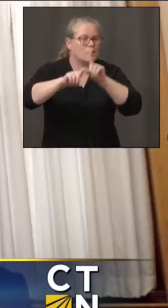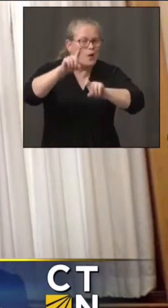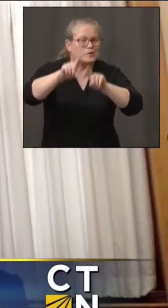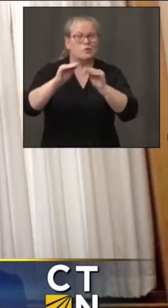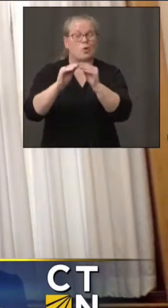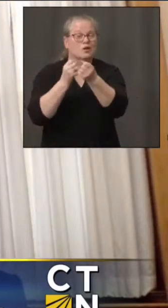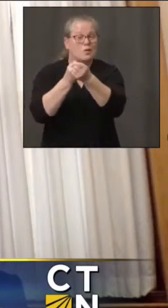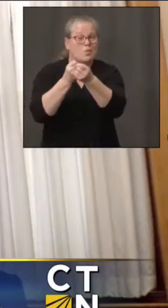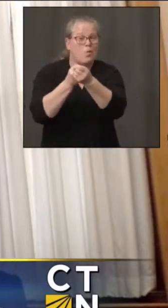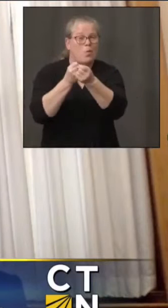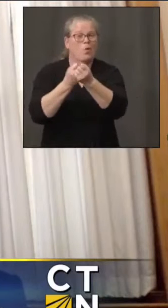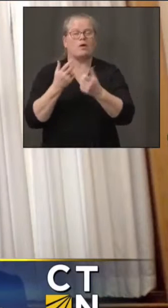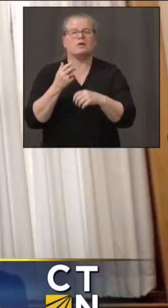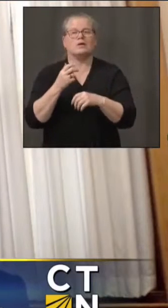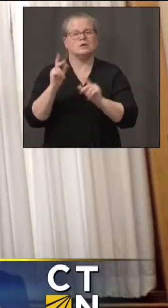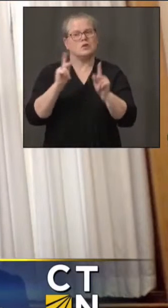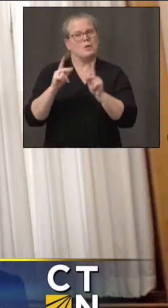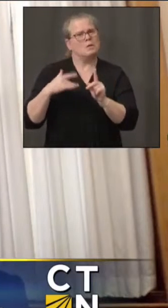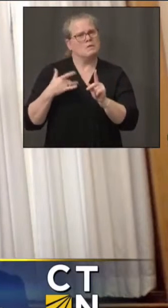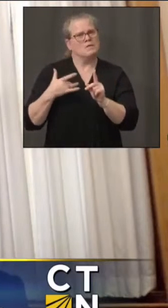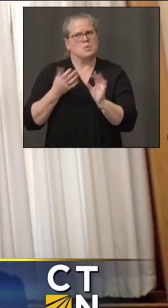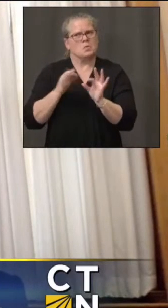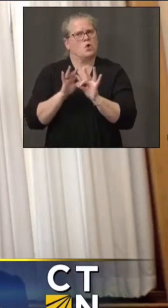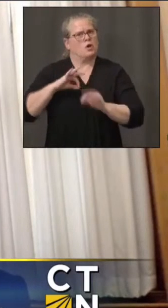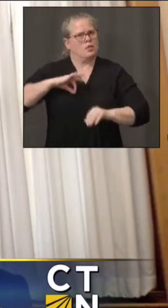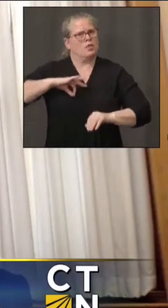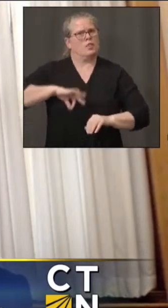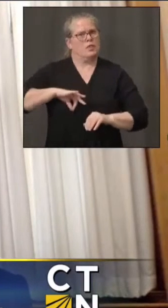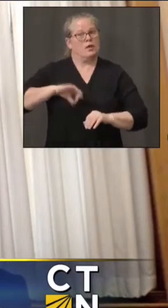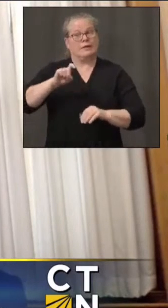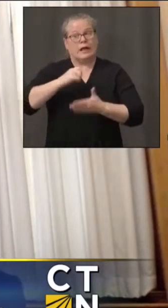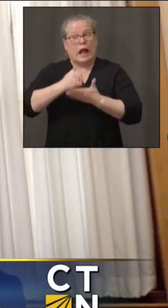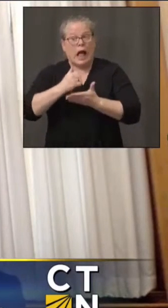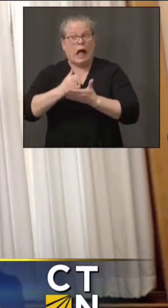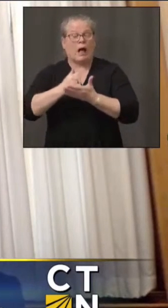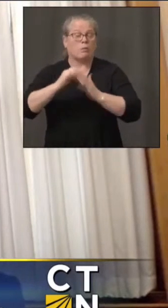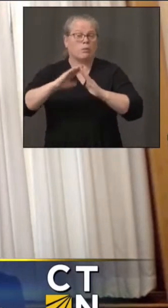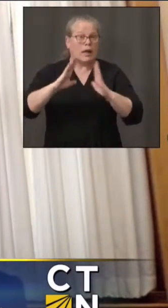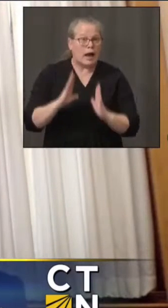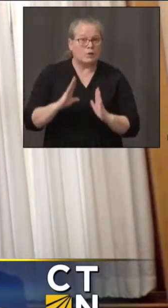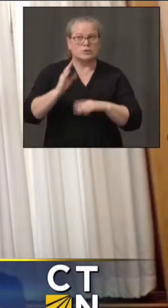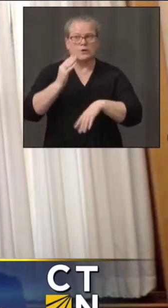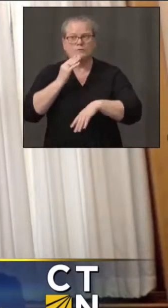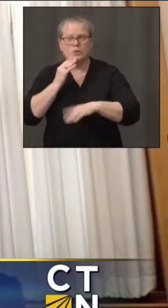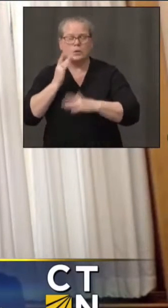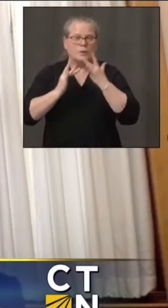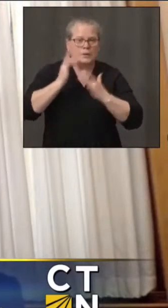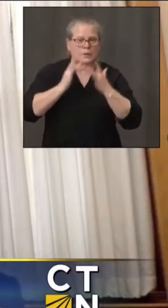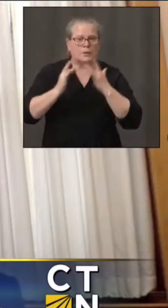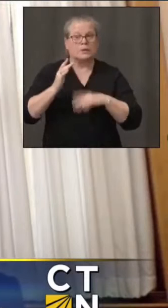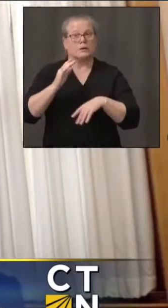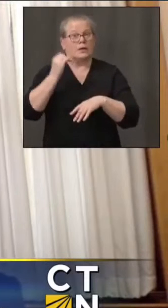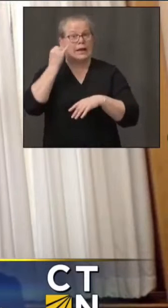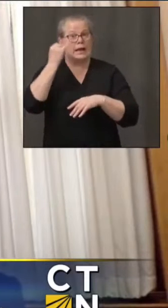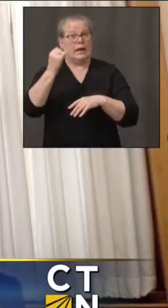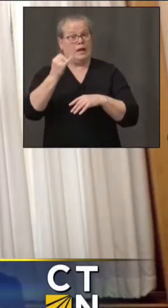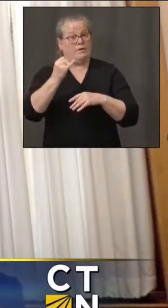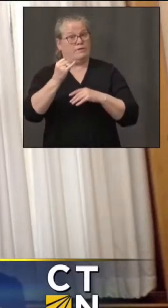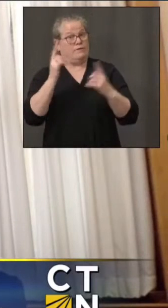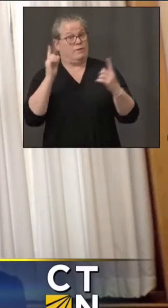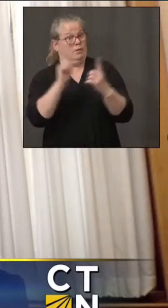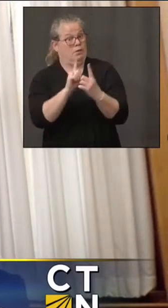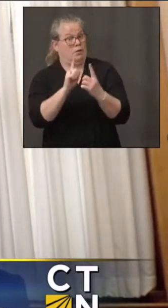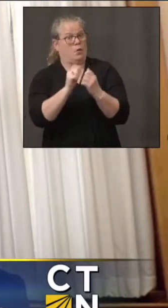in the process for them potentially if they need help with housing or food to be able to self-quarantine if they've been in close contact with someone.